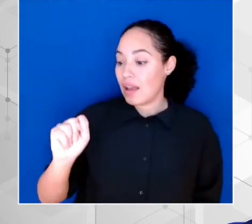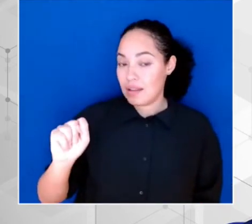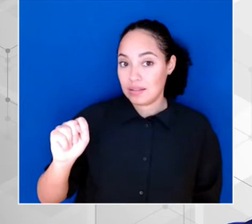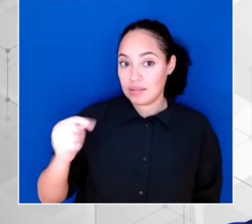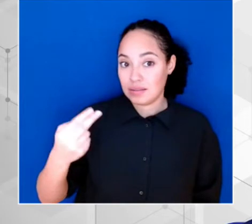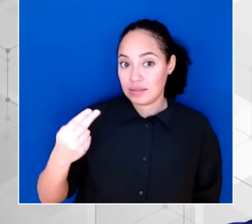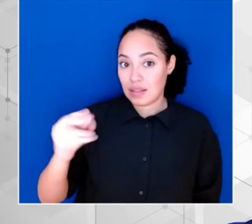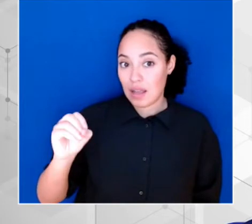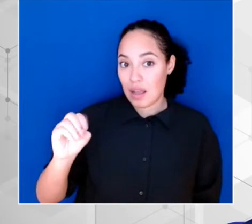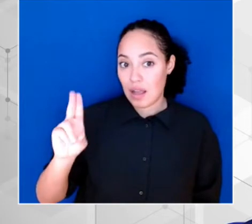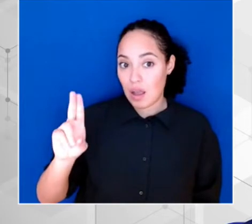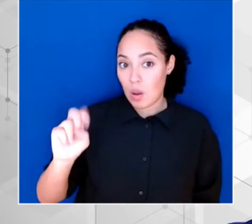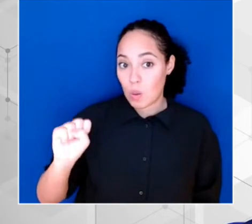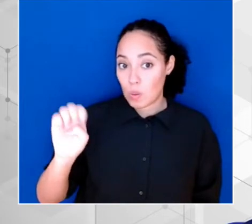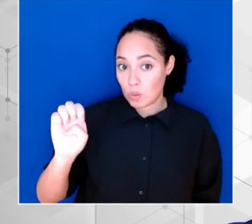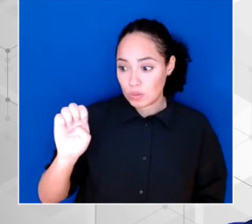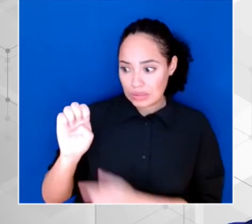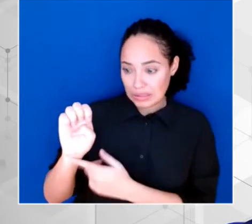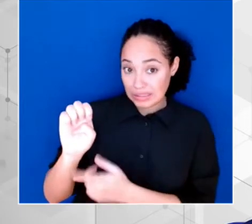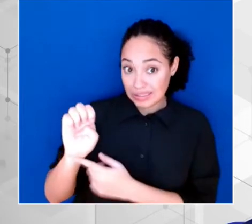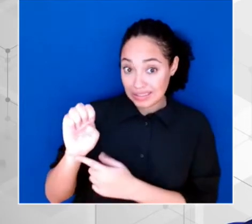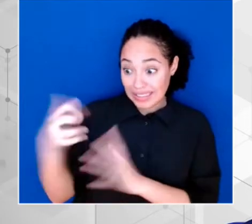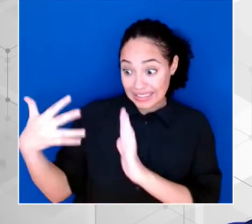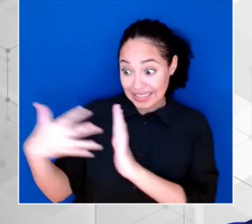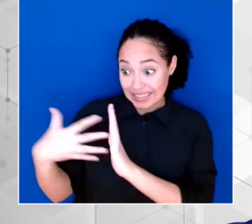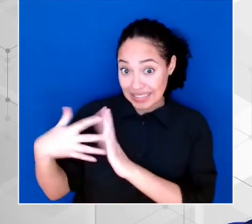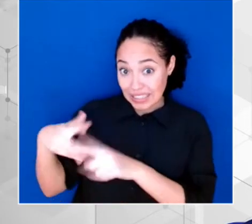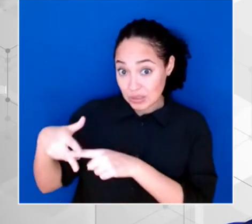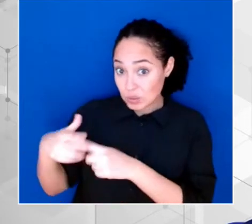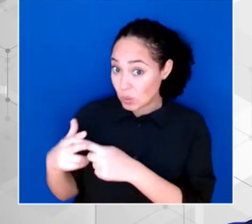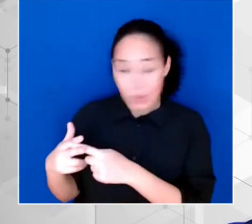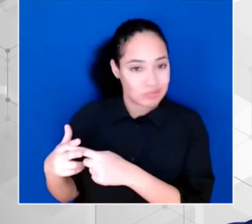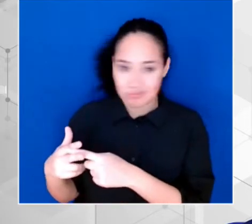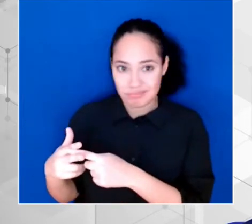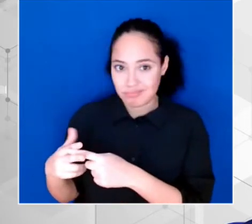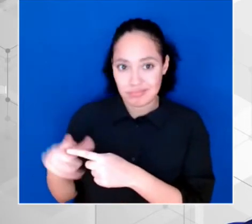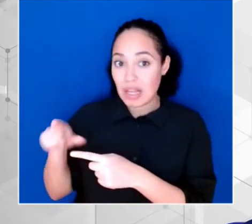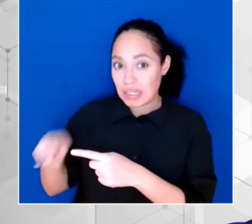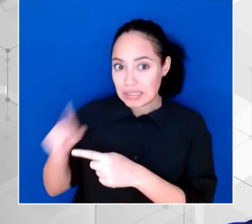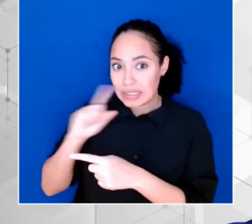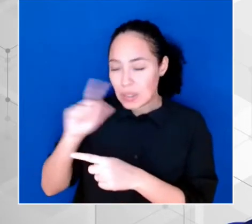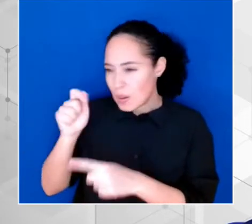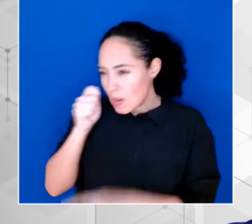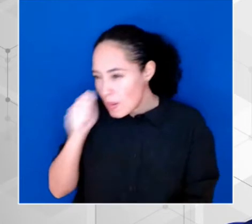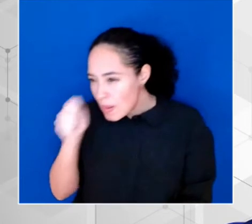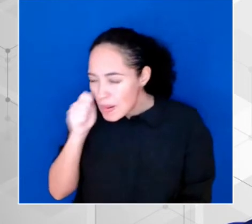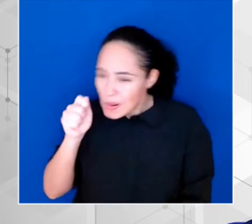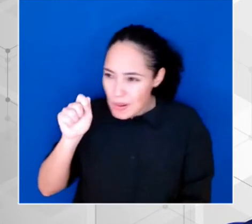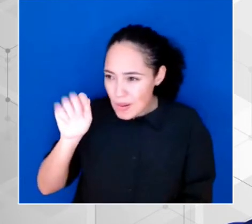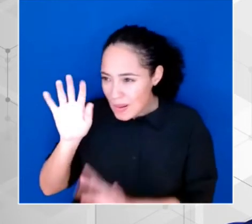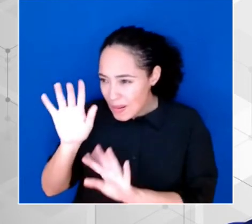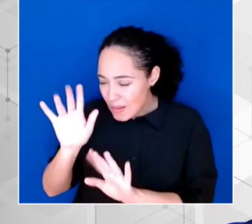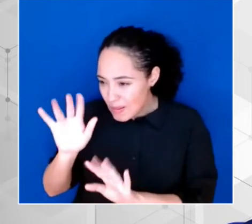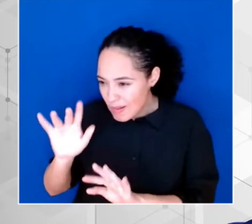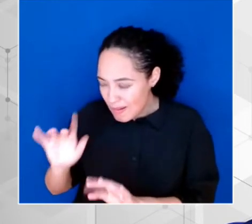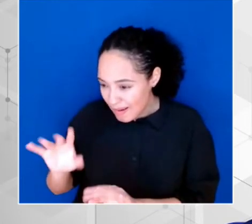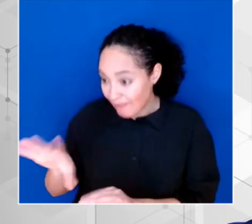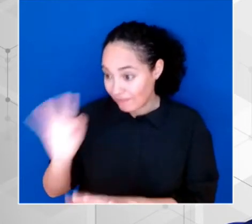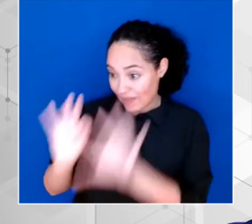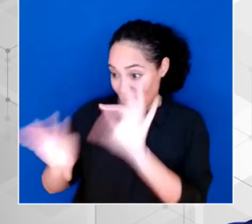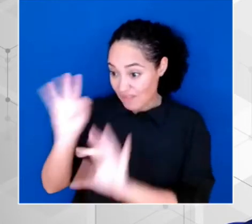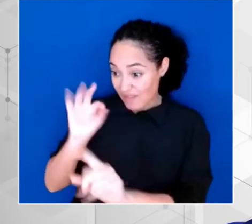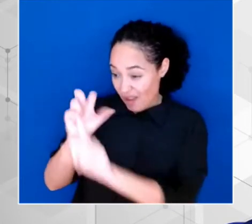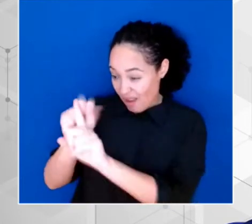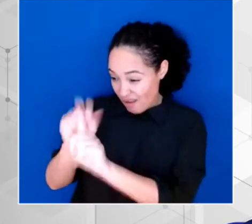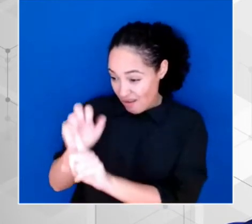reporting tool. So a Lighthouse generates a report, and you are the one who need to read the report and decide what